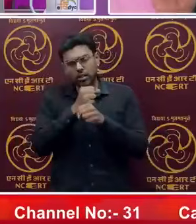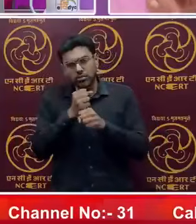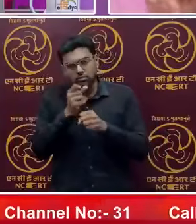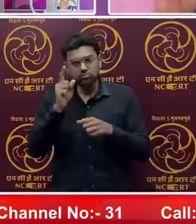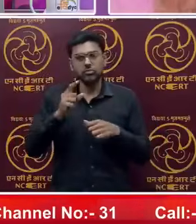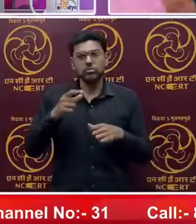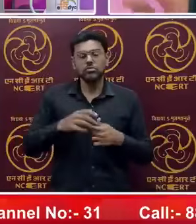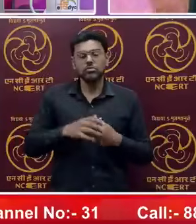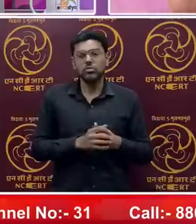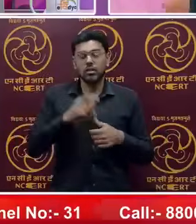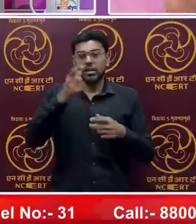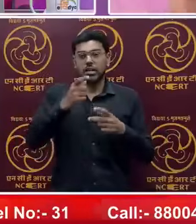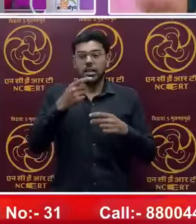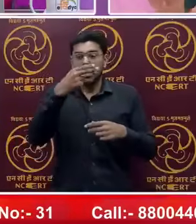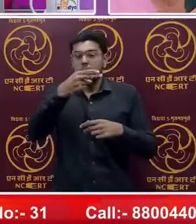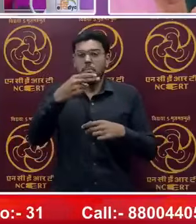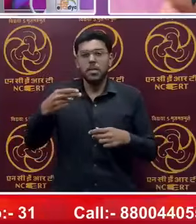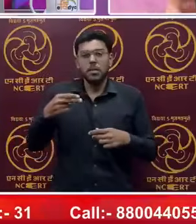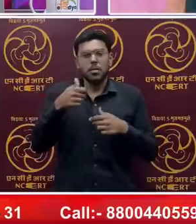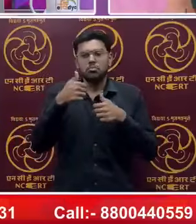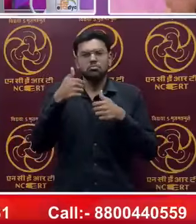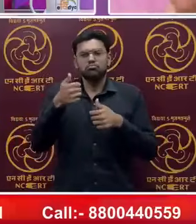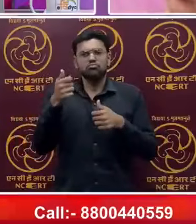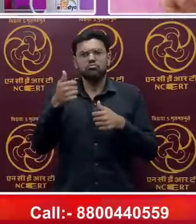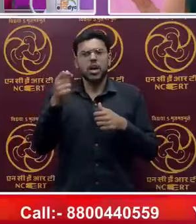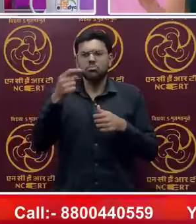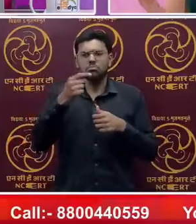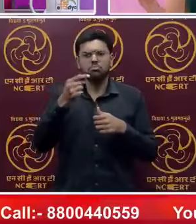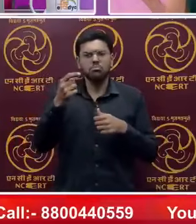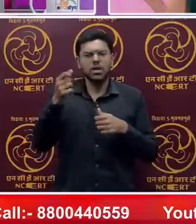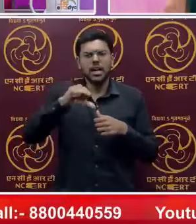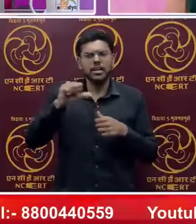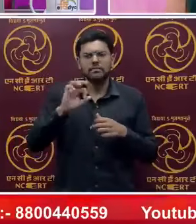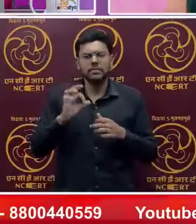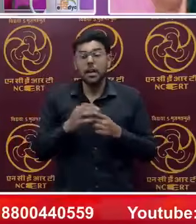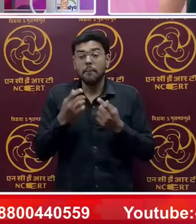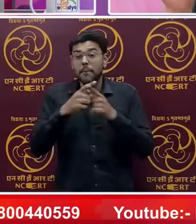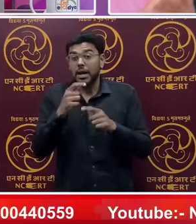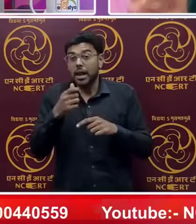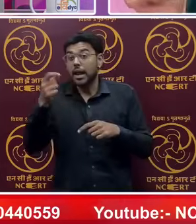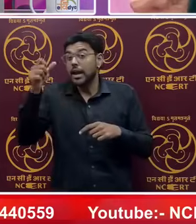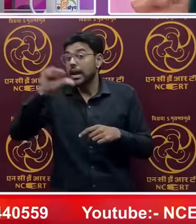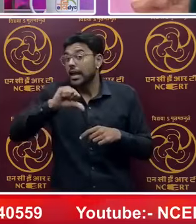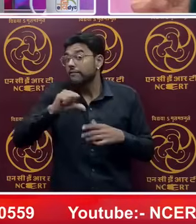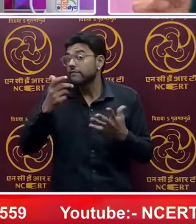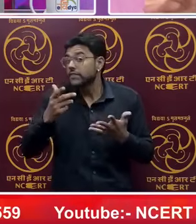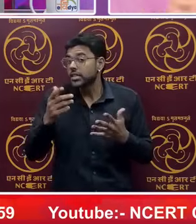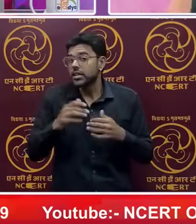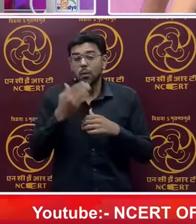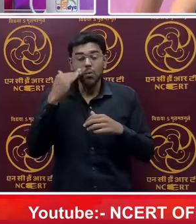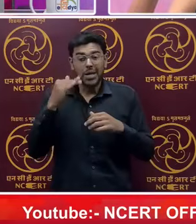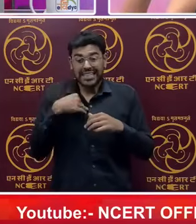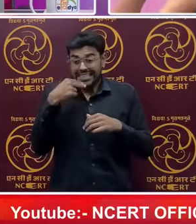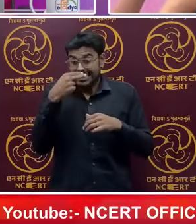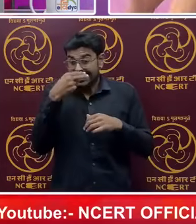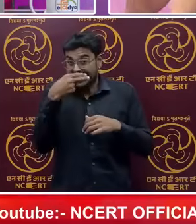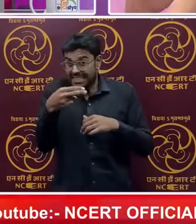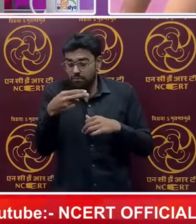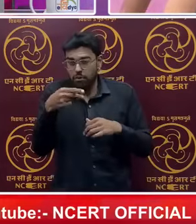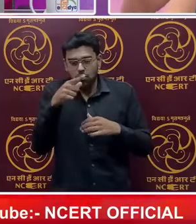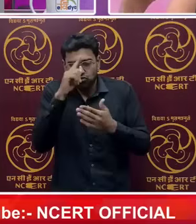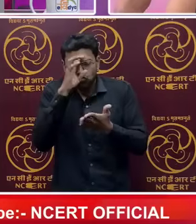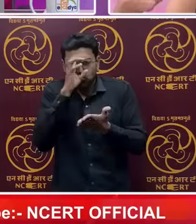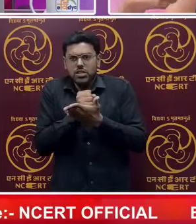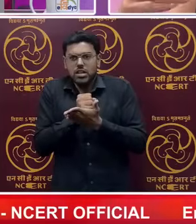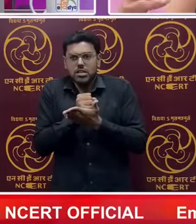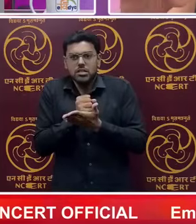label by itself is not bad. Okay. What is bad when we use the label and make a